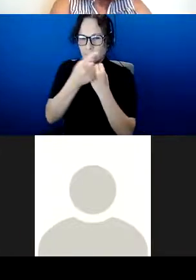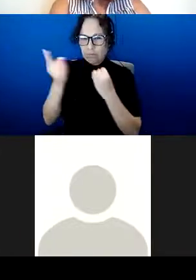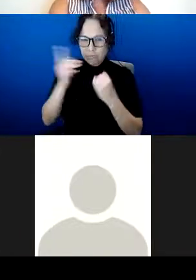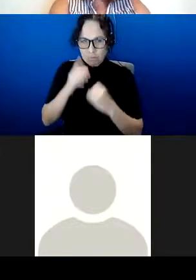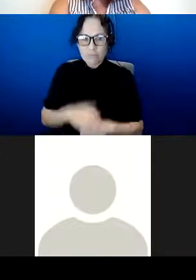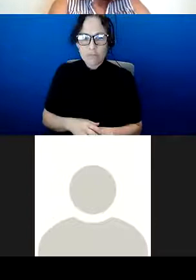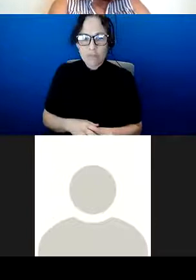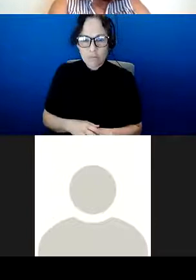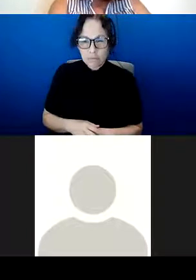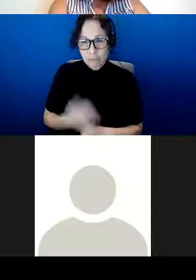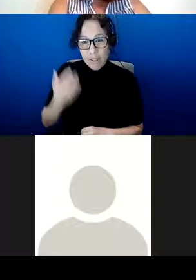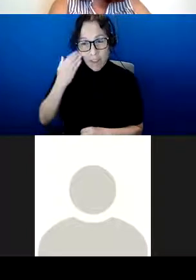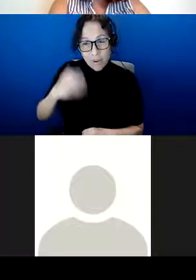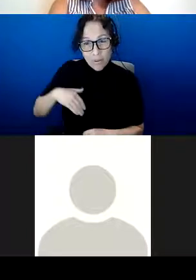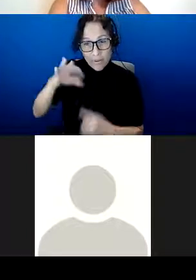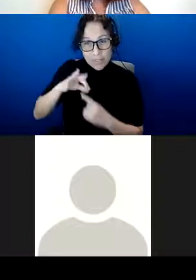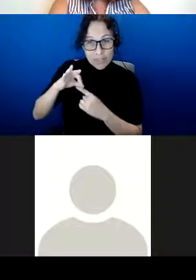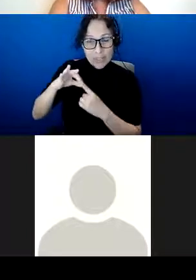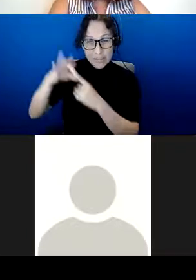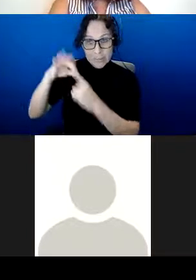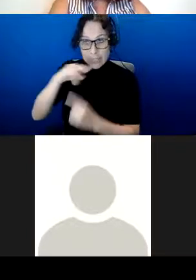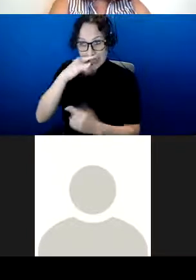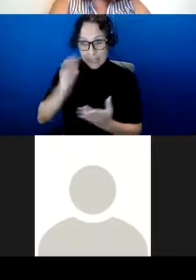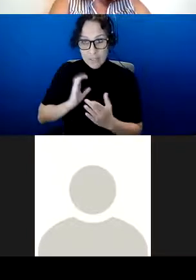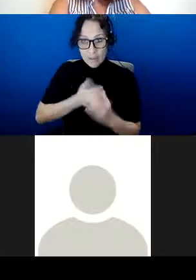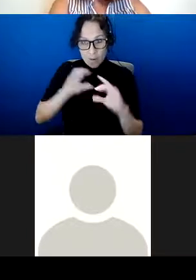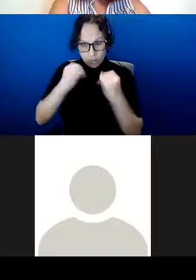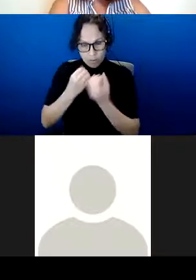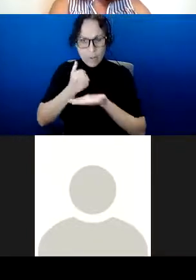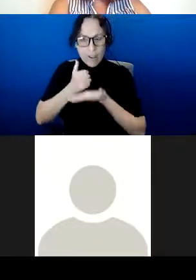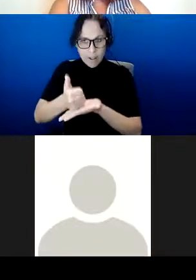at Raising Special Kids, we'd be able to help you with that.